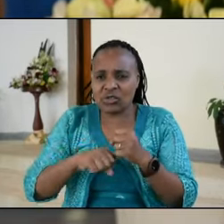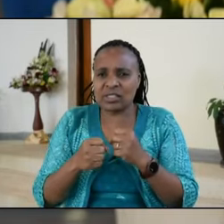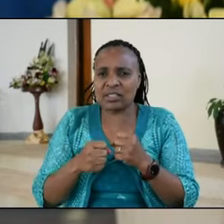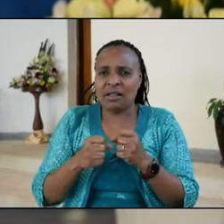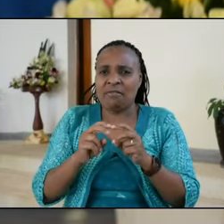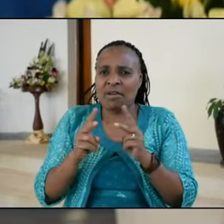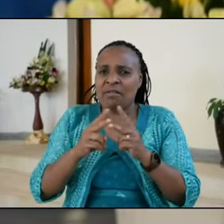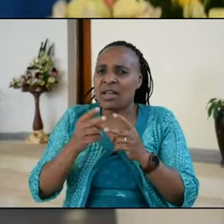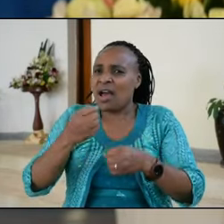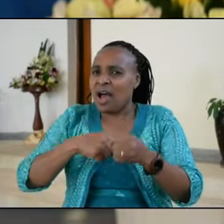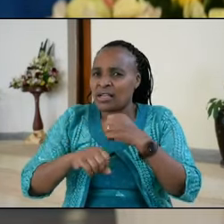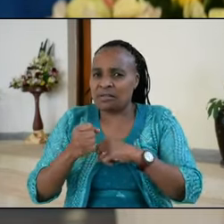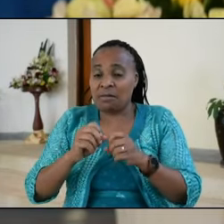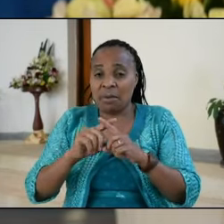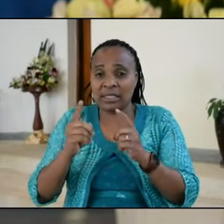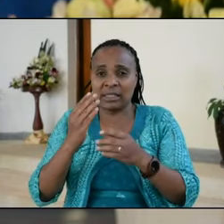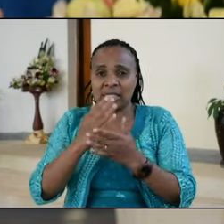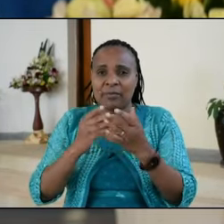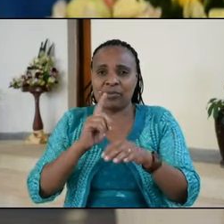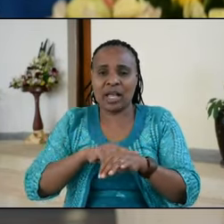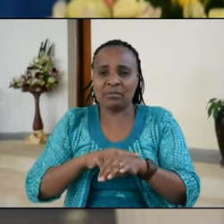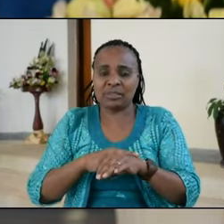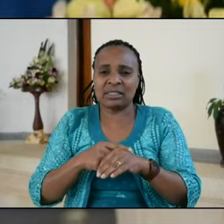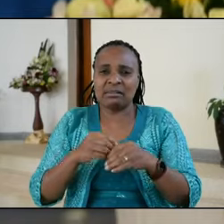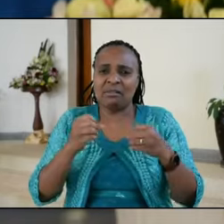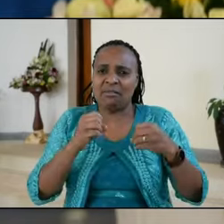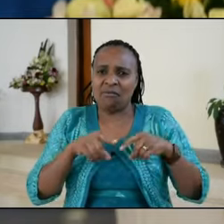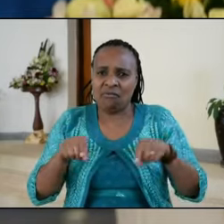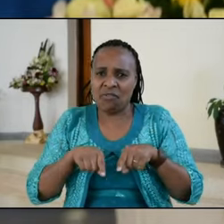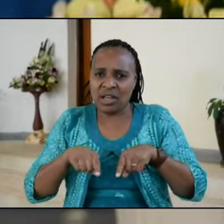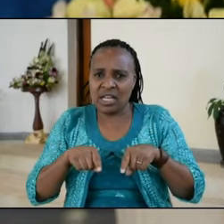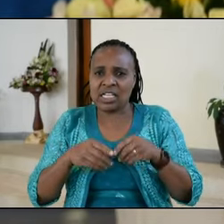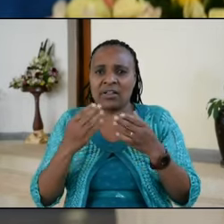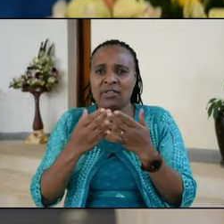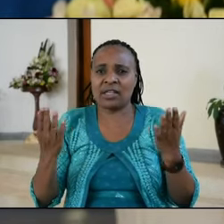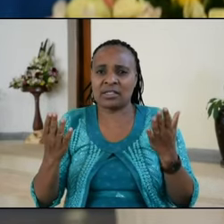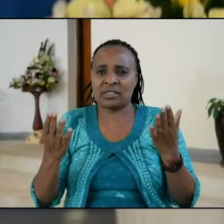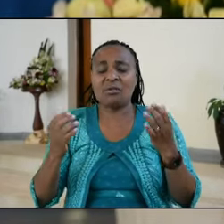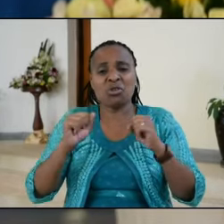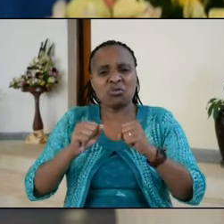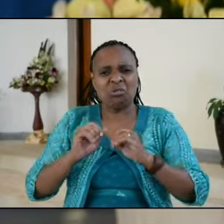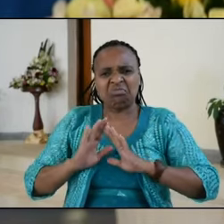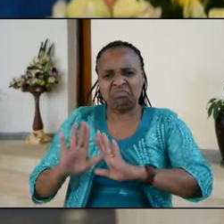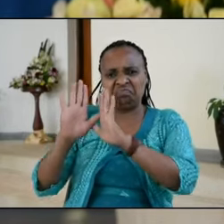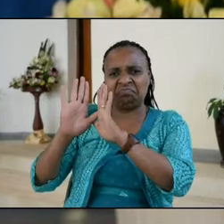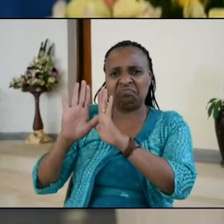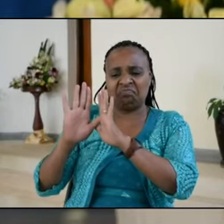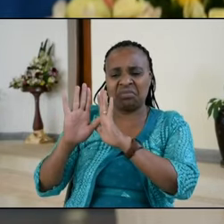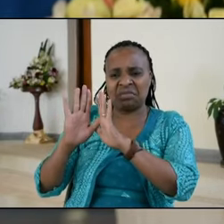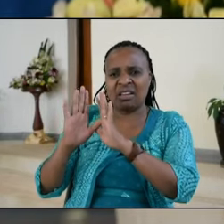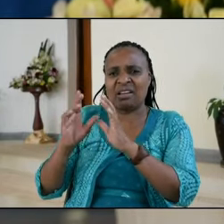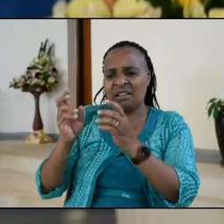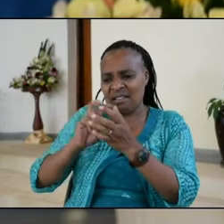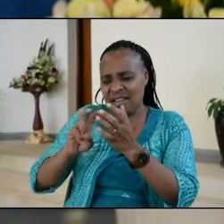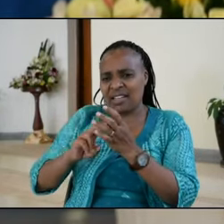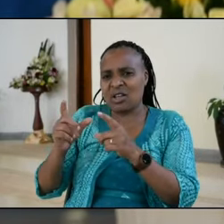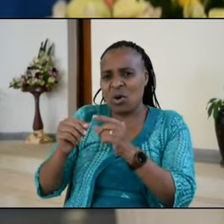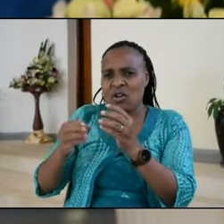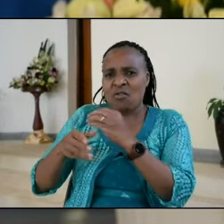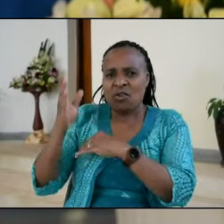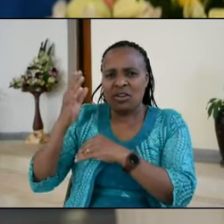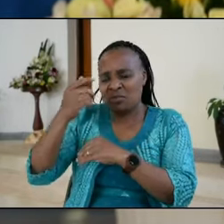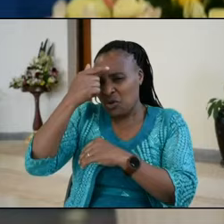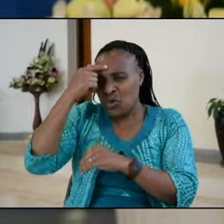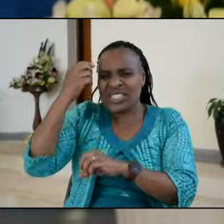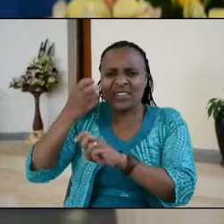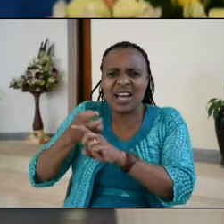very active, but sometimes scary things. Do you give up on reading the Word of God because it is